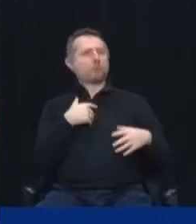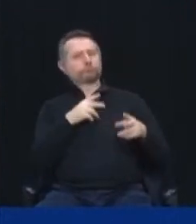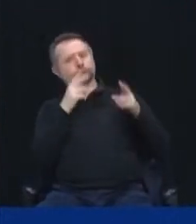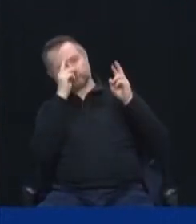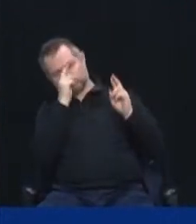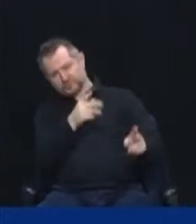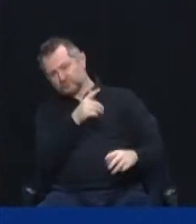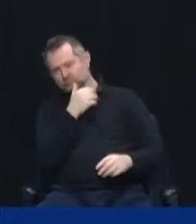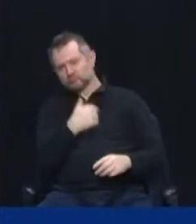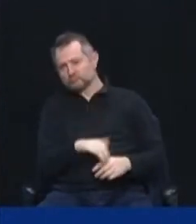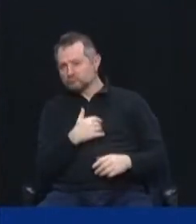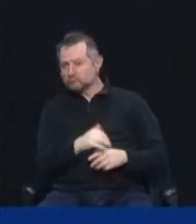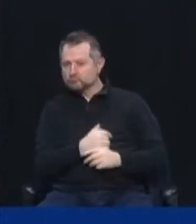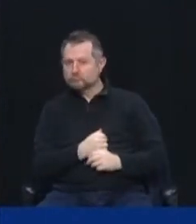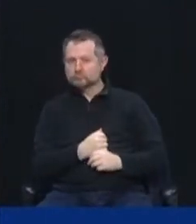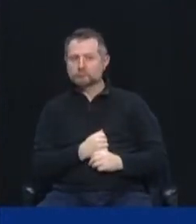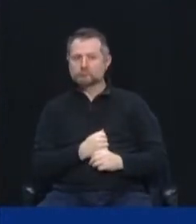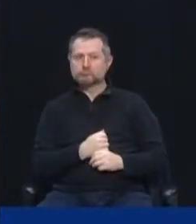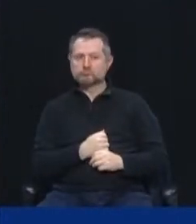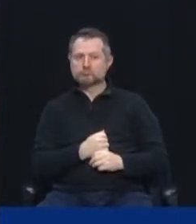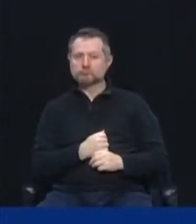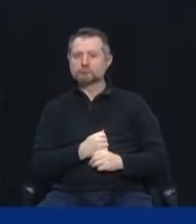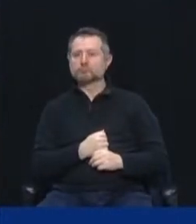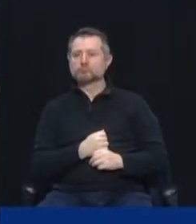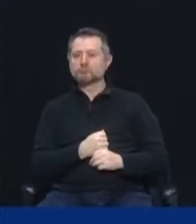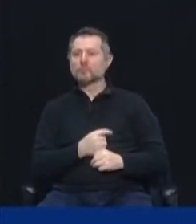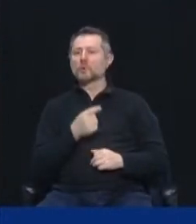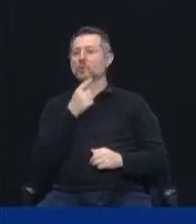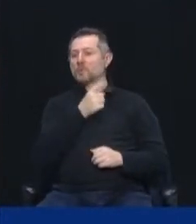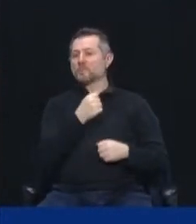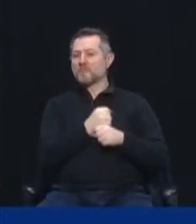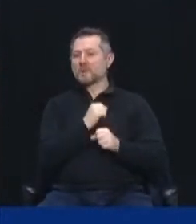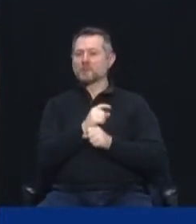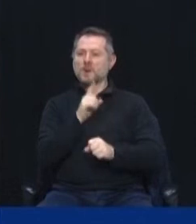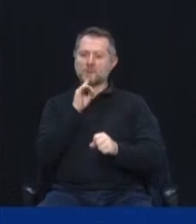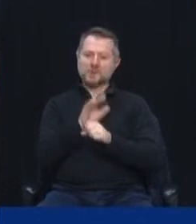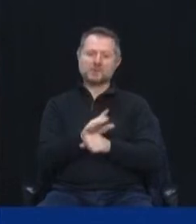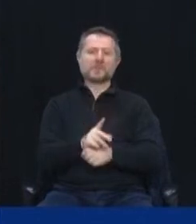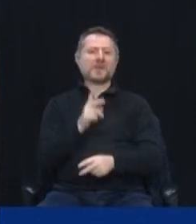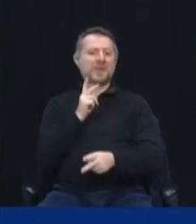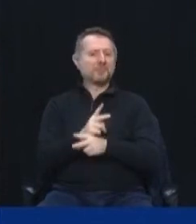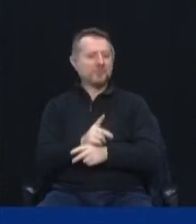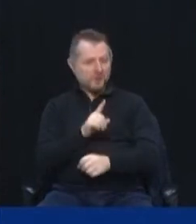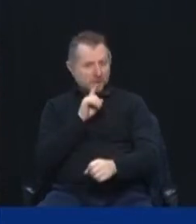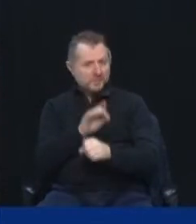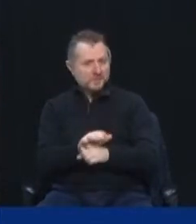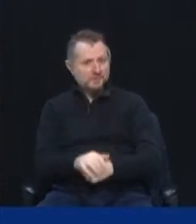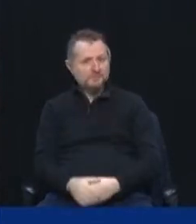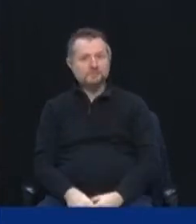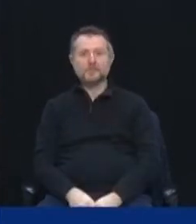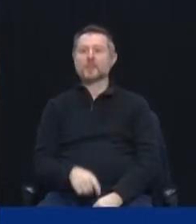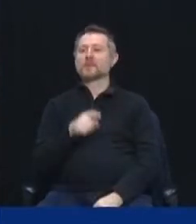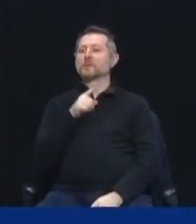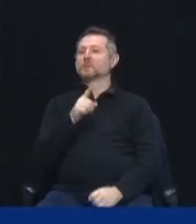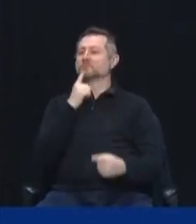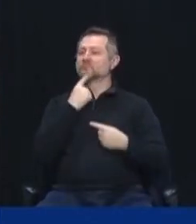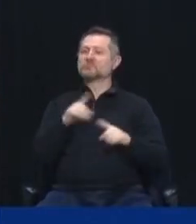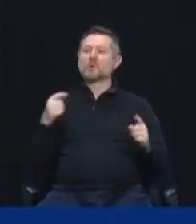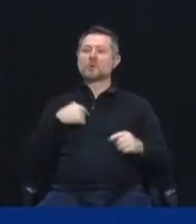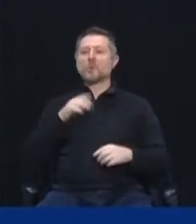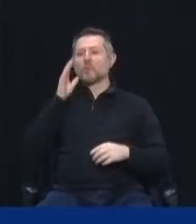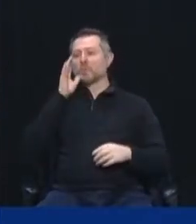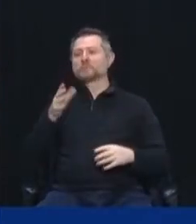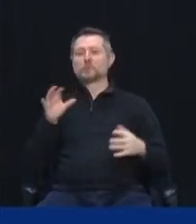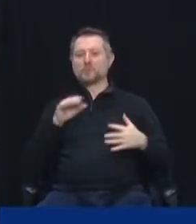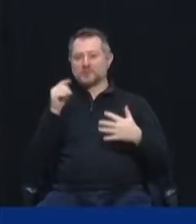you, sir. You are a man of your word. When you say you will do something, you do it. I